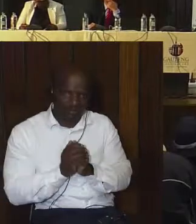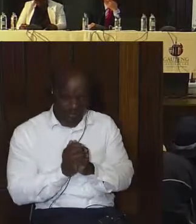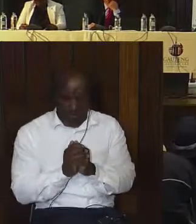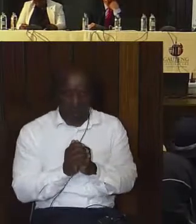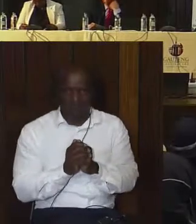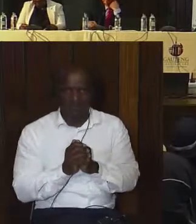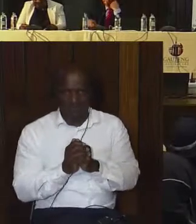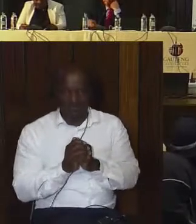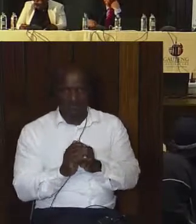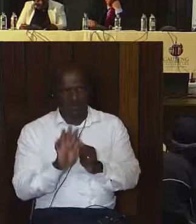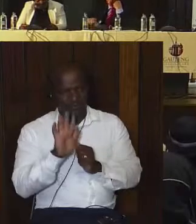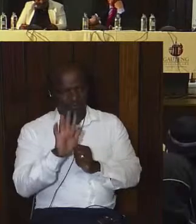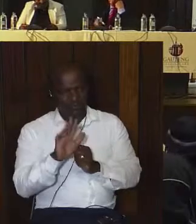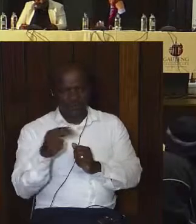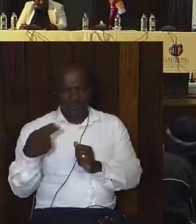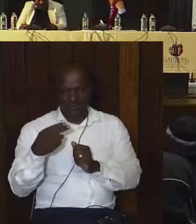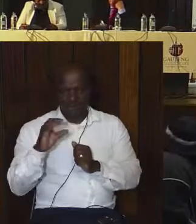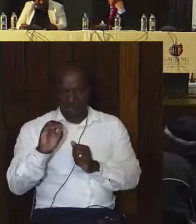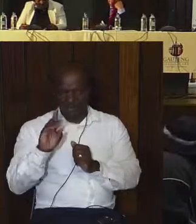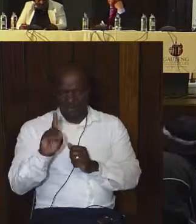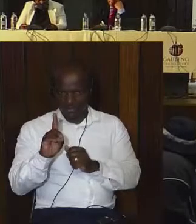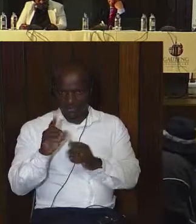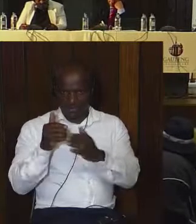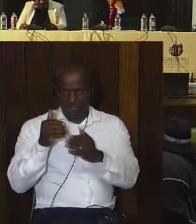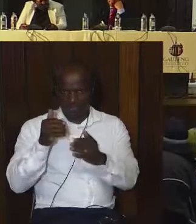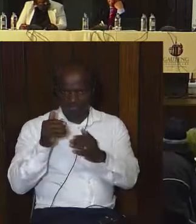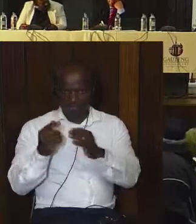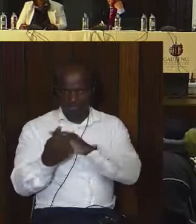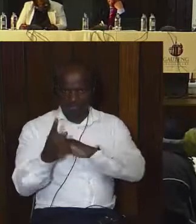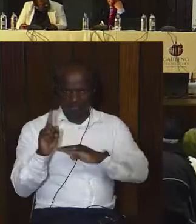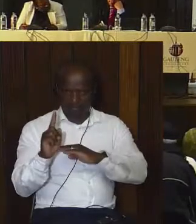HOD, before you come in, I think